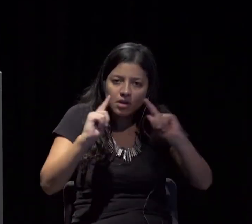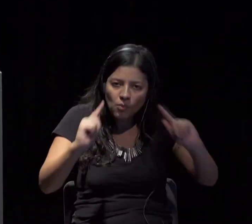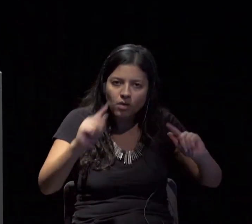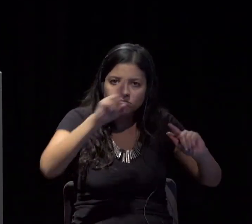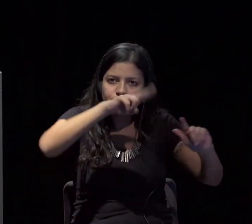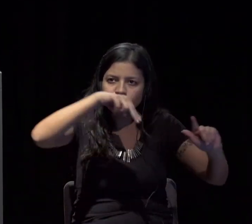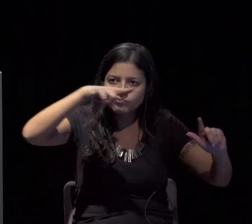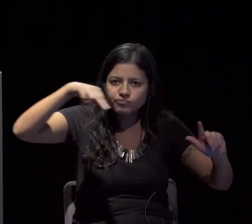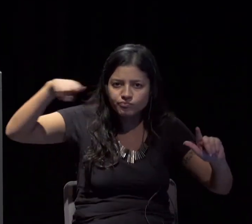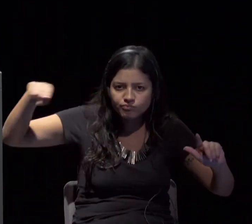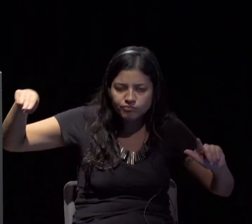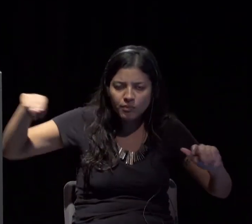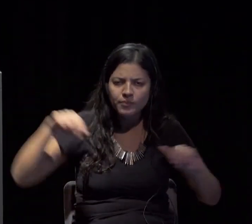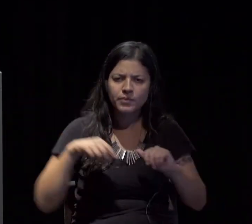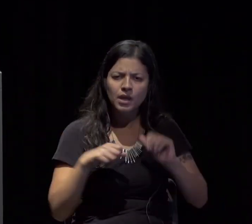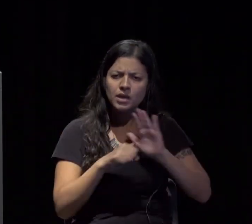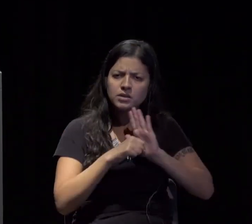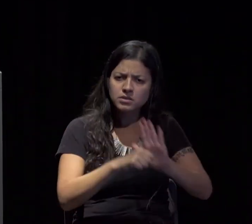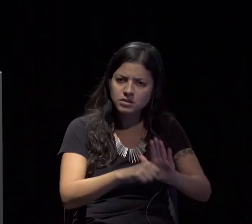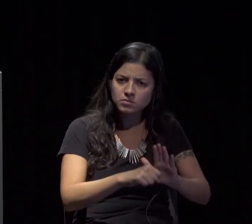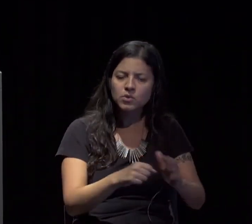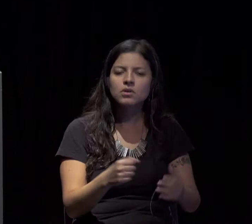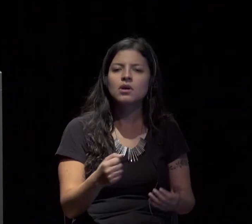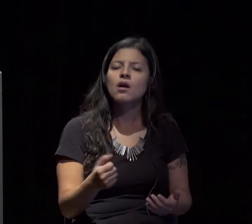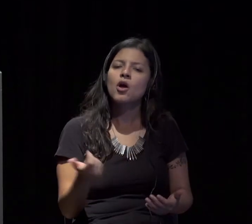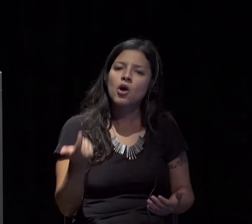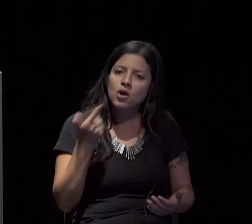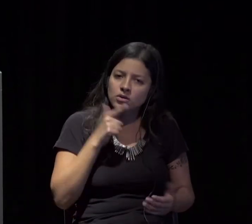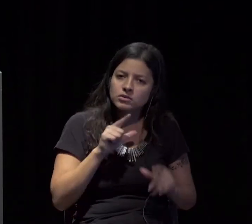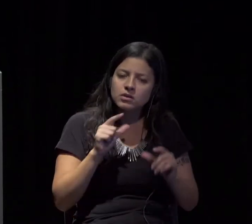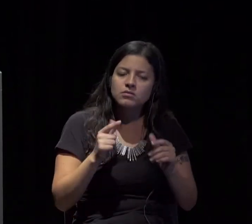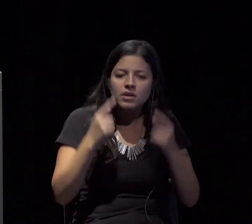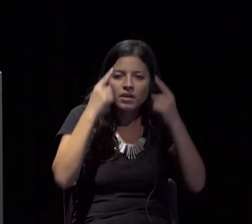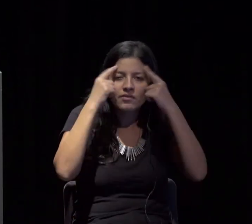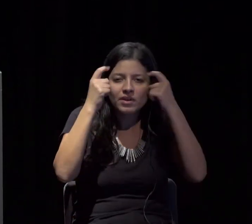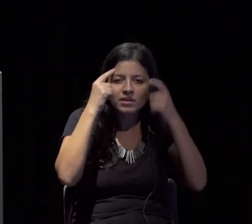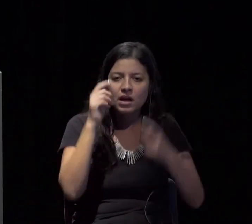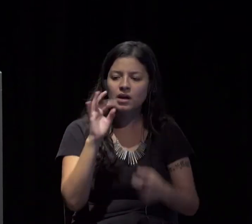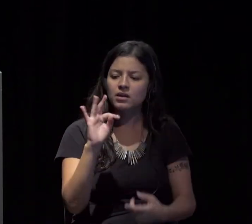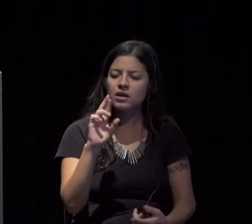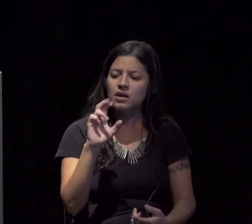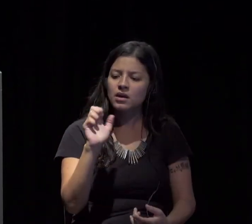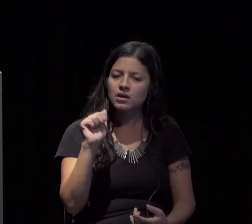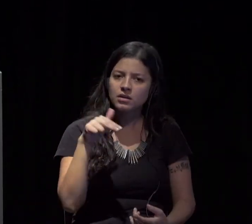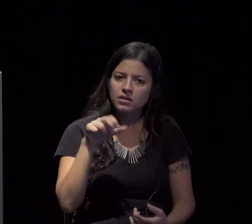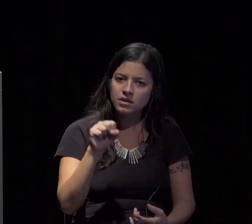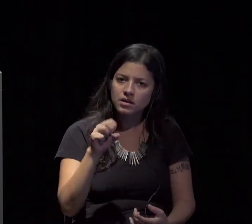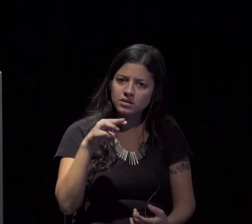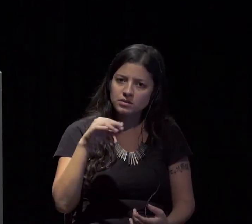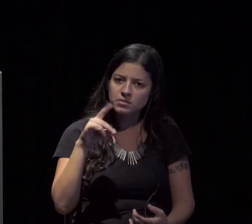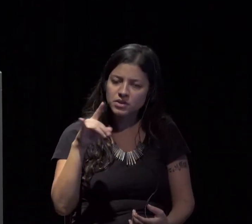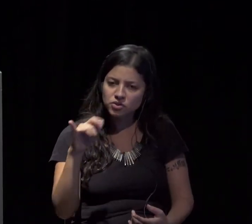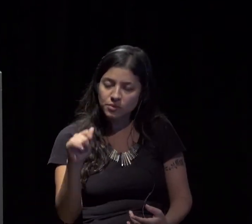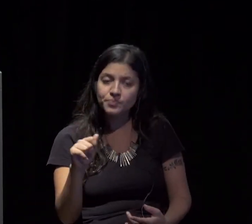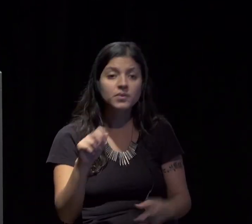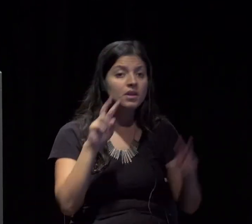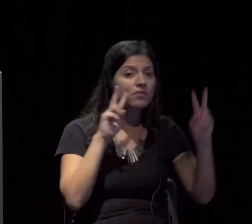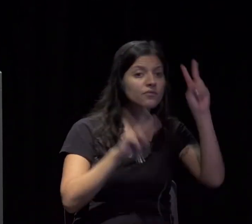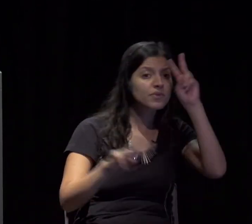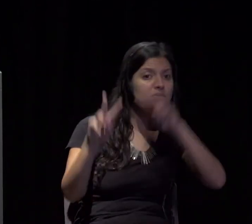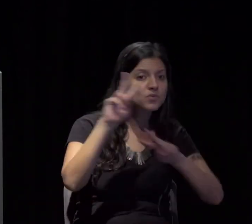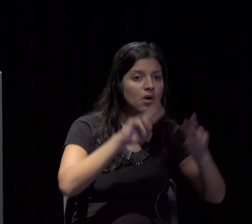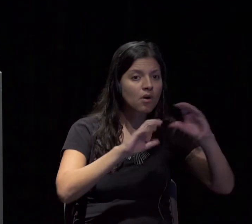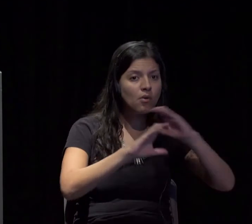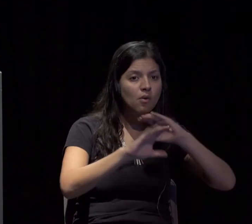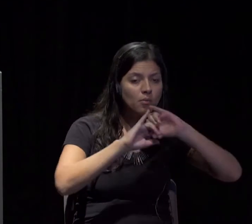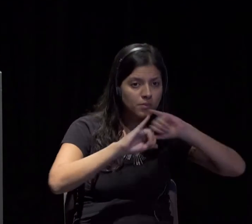a transmedia visual language, it is its graphic possibilities that most interested him. In other